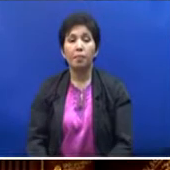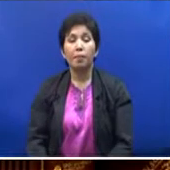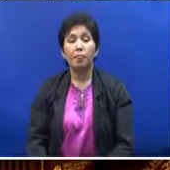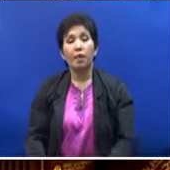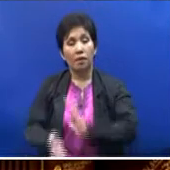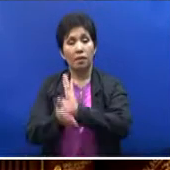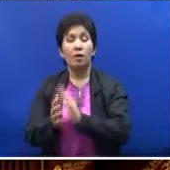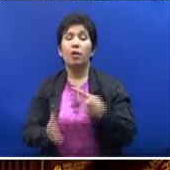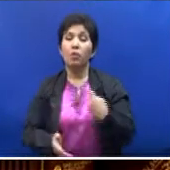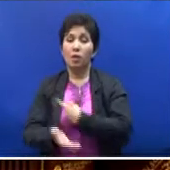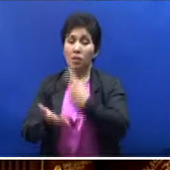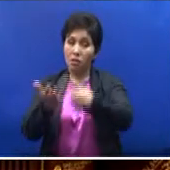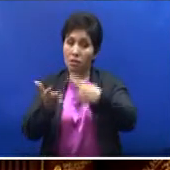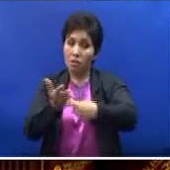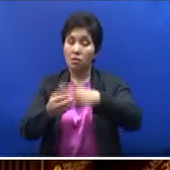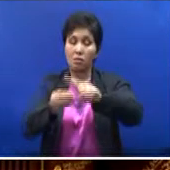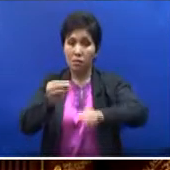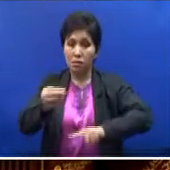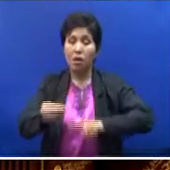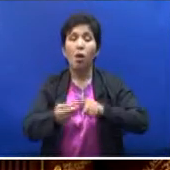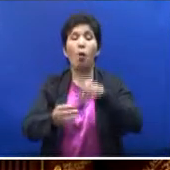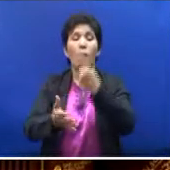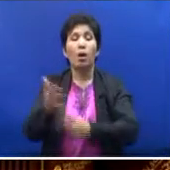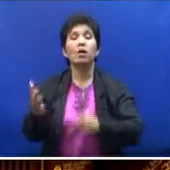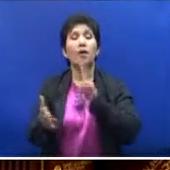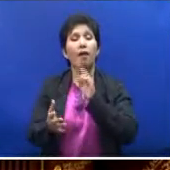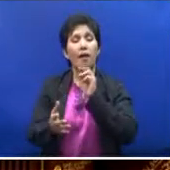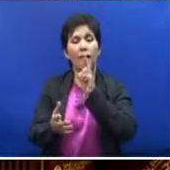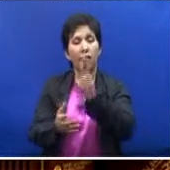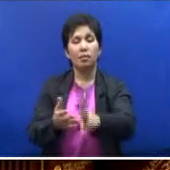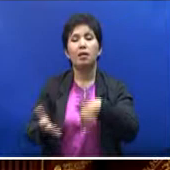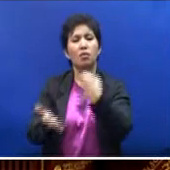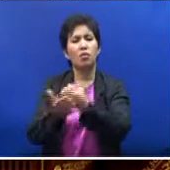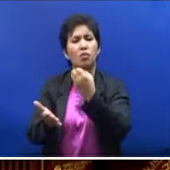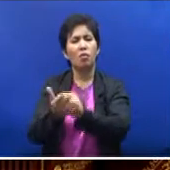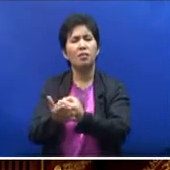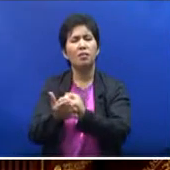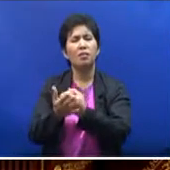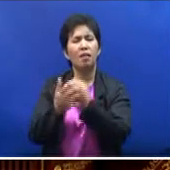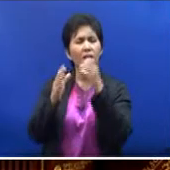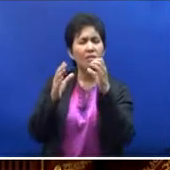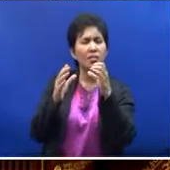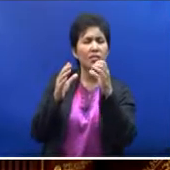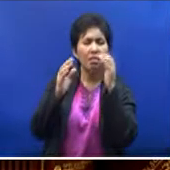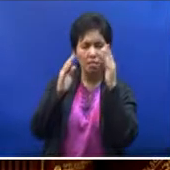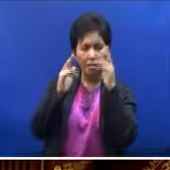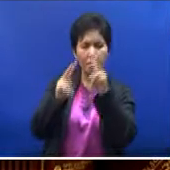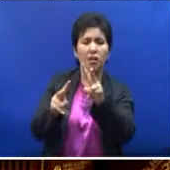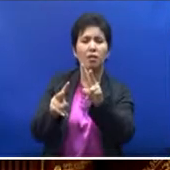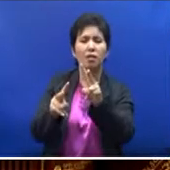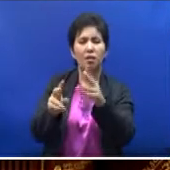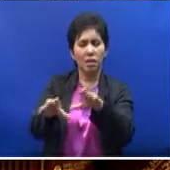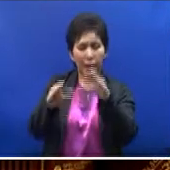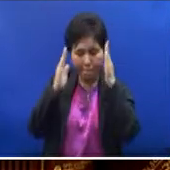Okay, and we discussed also about what are economic considerations in the form of exchange of goods